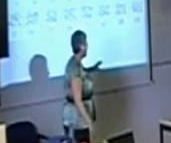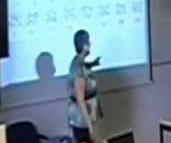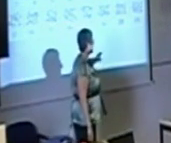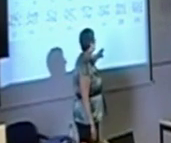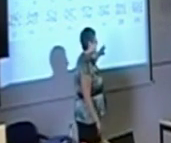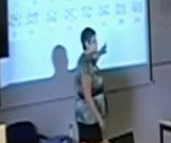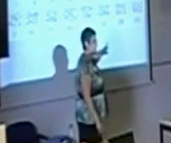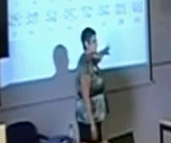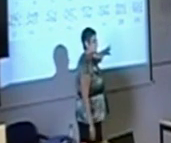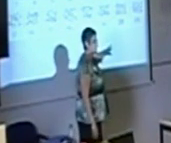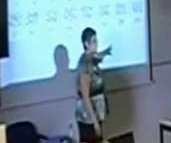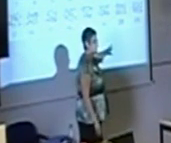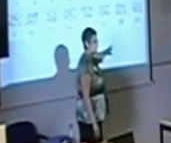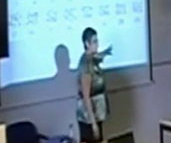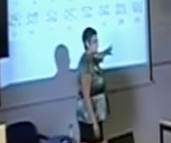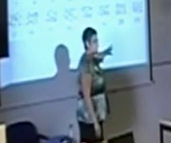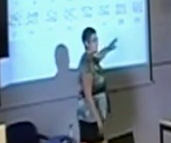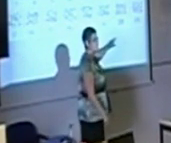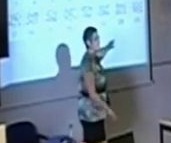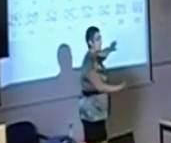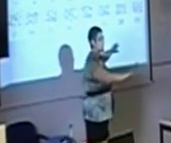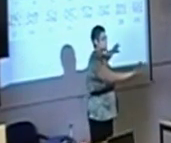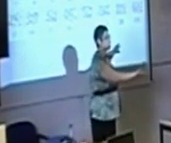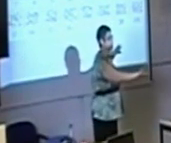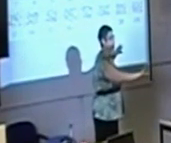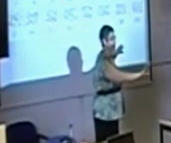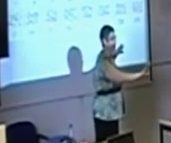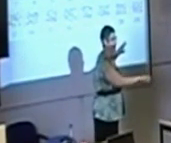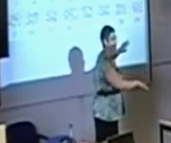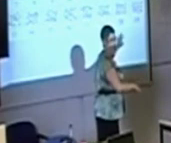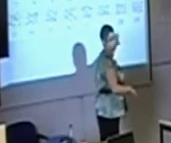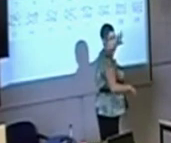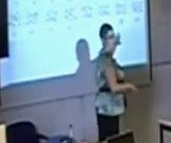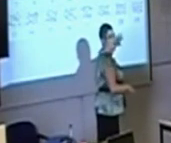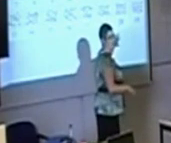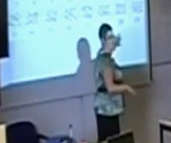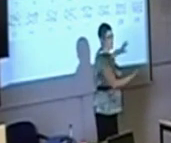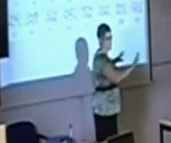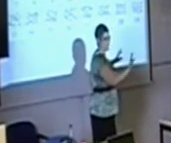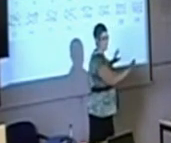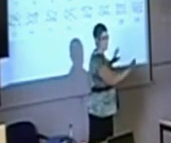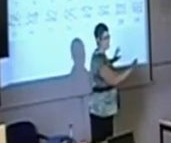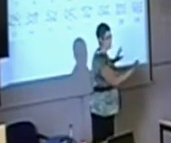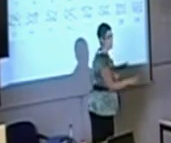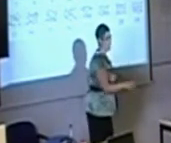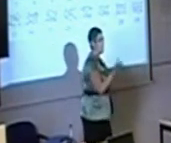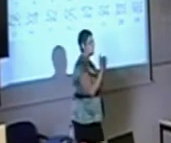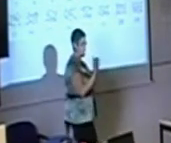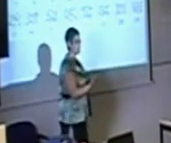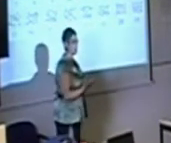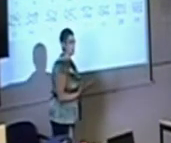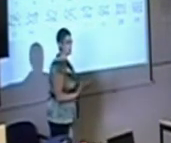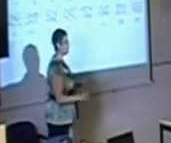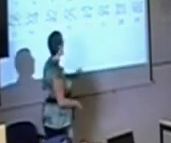Yeah, mean, that's – I'm not at the interesting part yet. I mean, we can talk about this, but this isn't the interesting part.